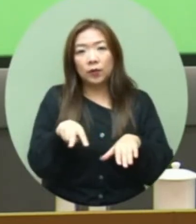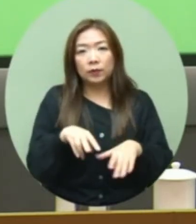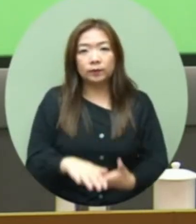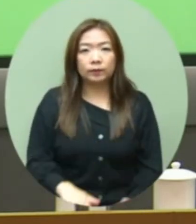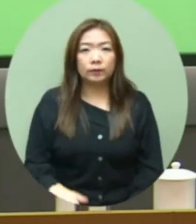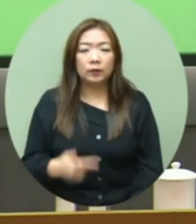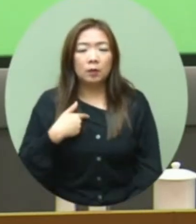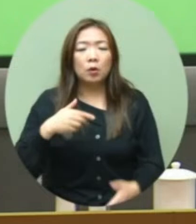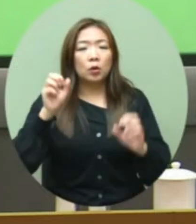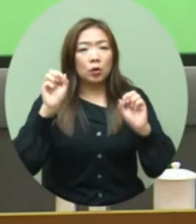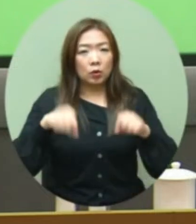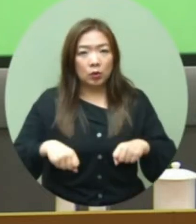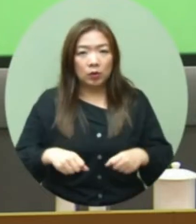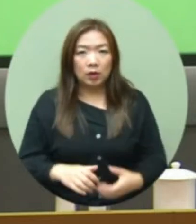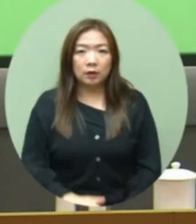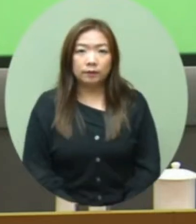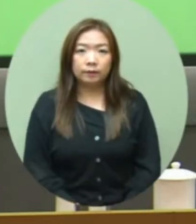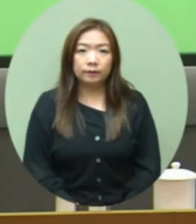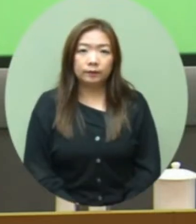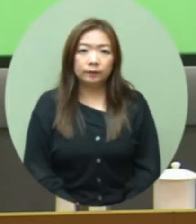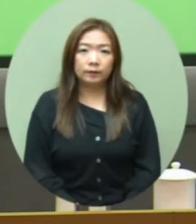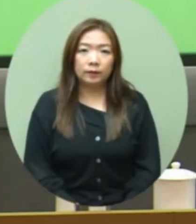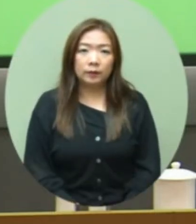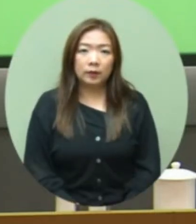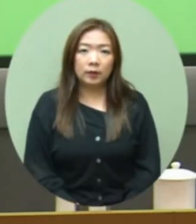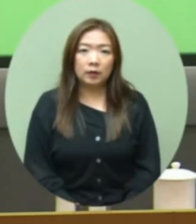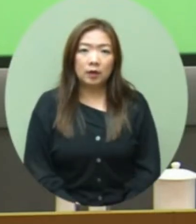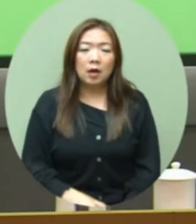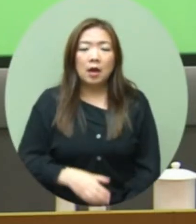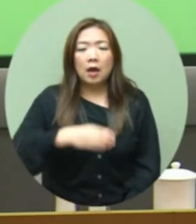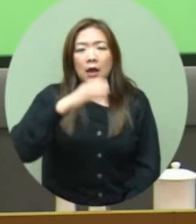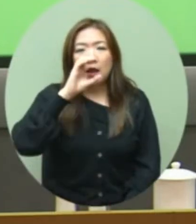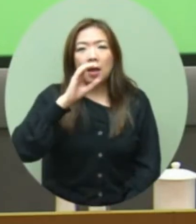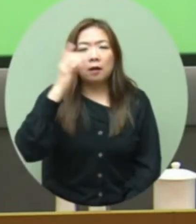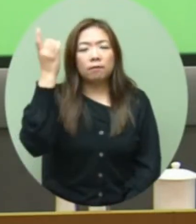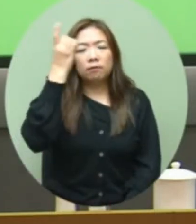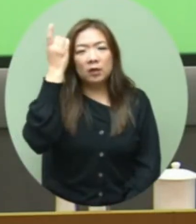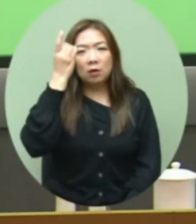2007 is more or less the same as that in 2023.